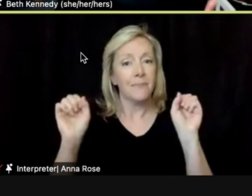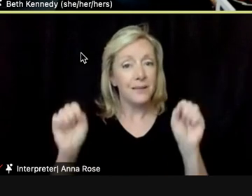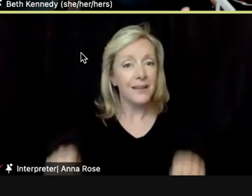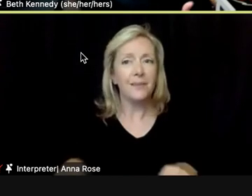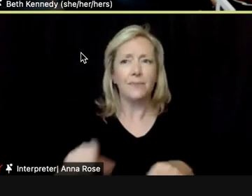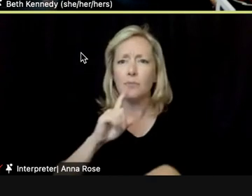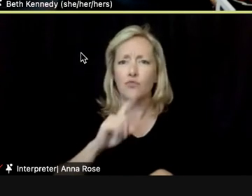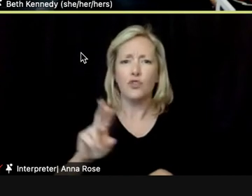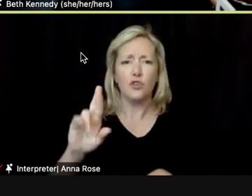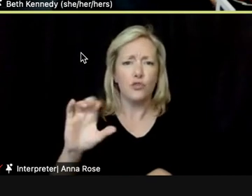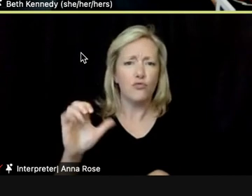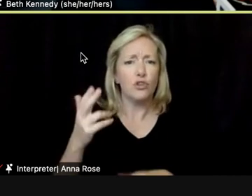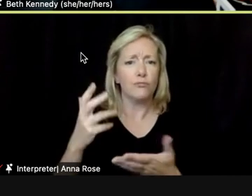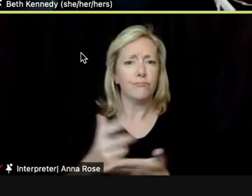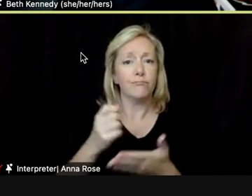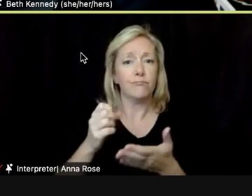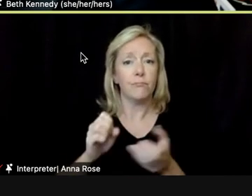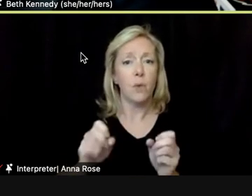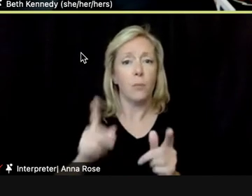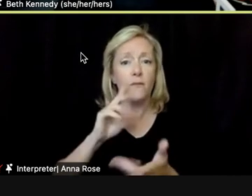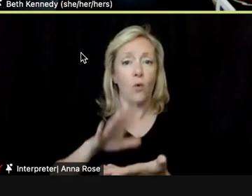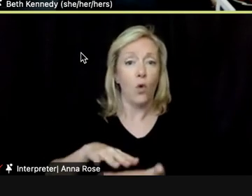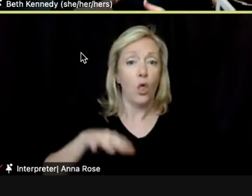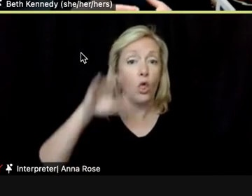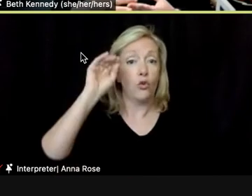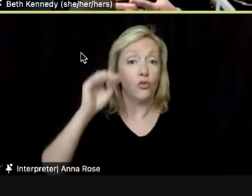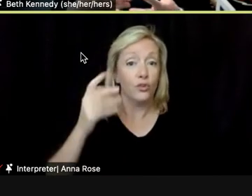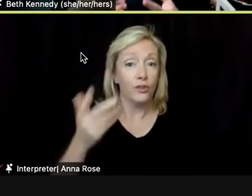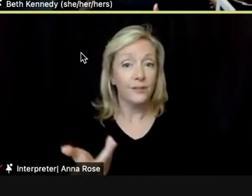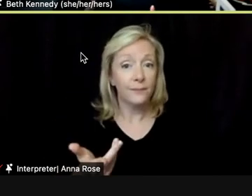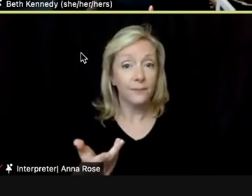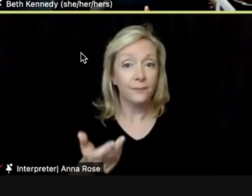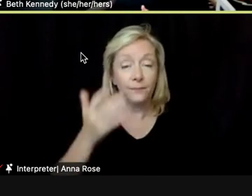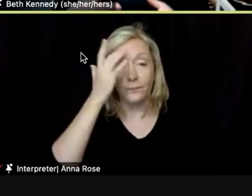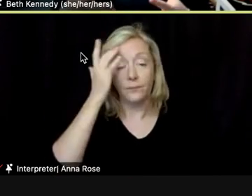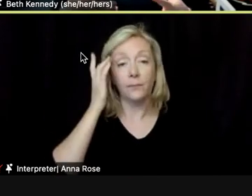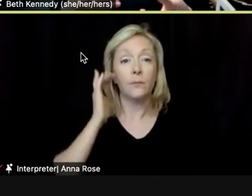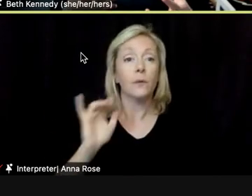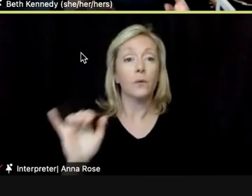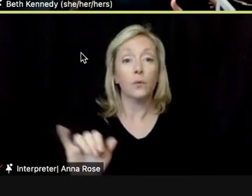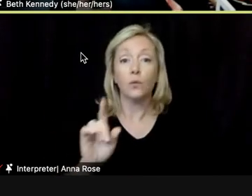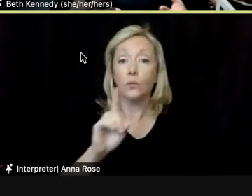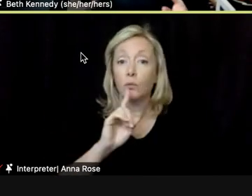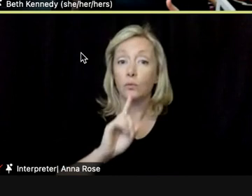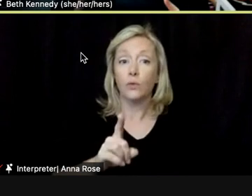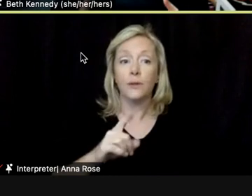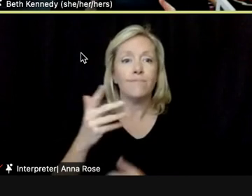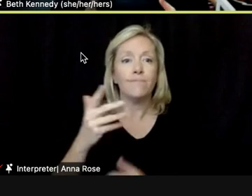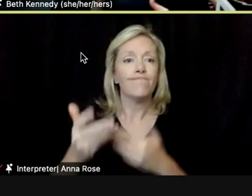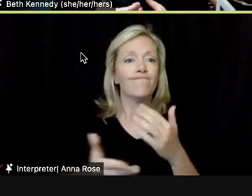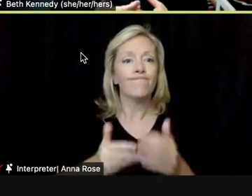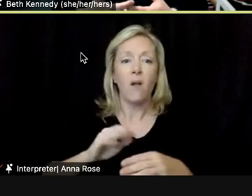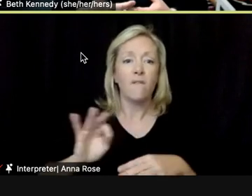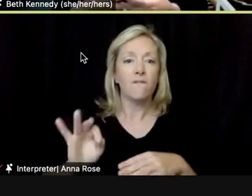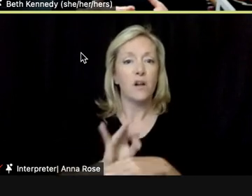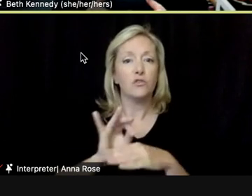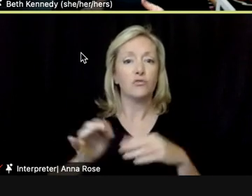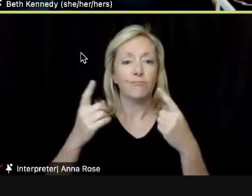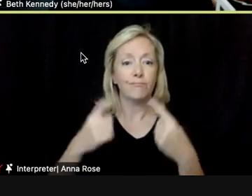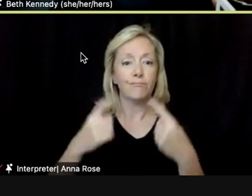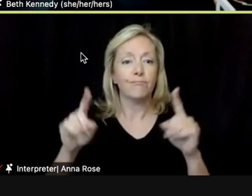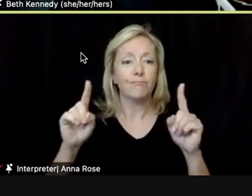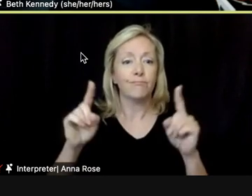rich learning opportunity for the student who's deafblind in a really functional kind of way, which is the best